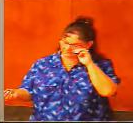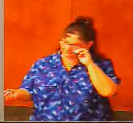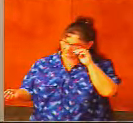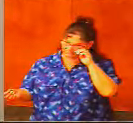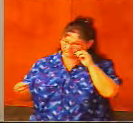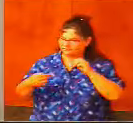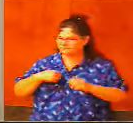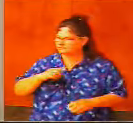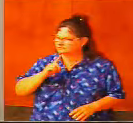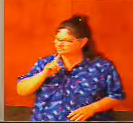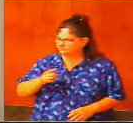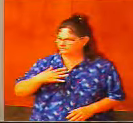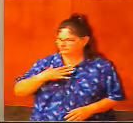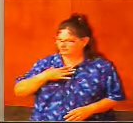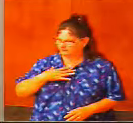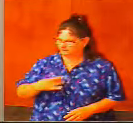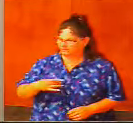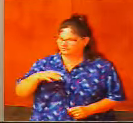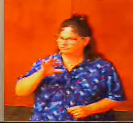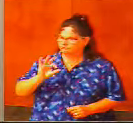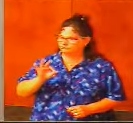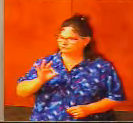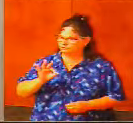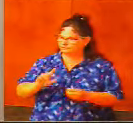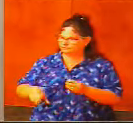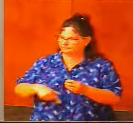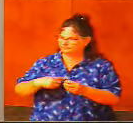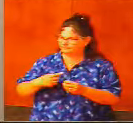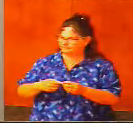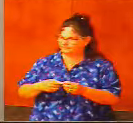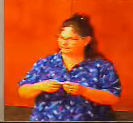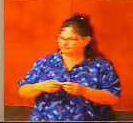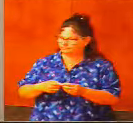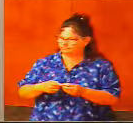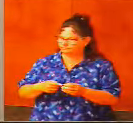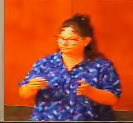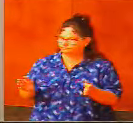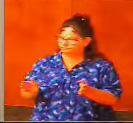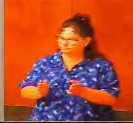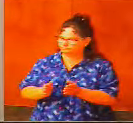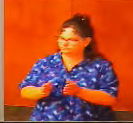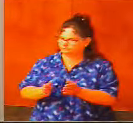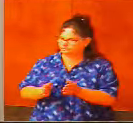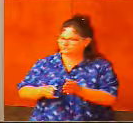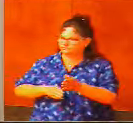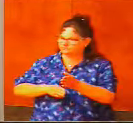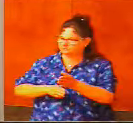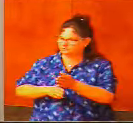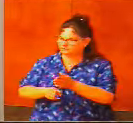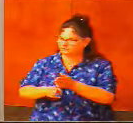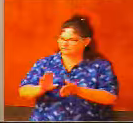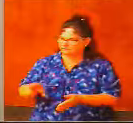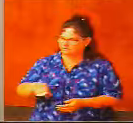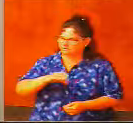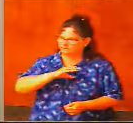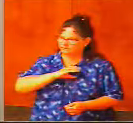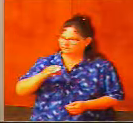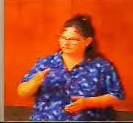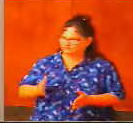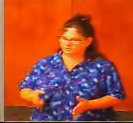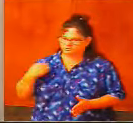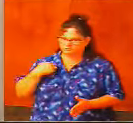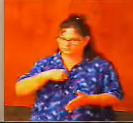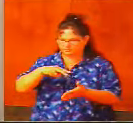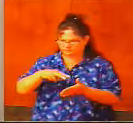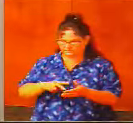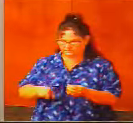I especially like to preach sermons about the minor characters that we read about in the Bible, and I